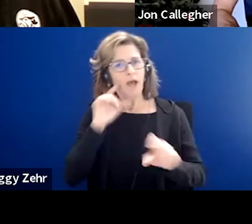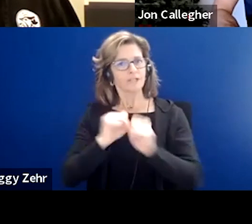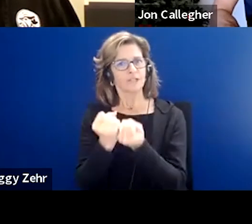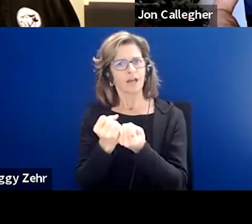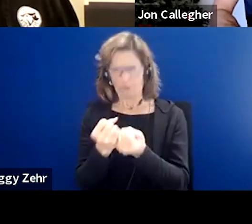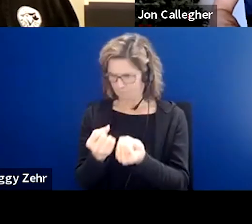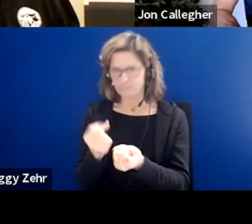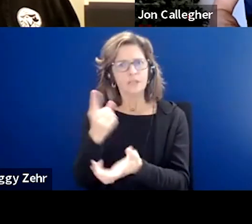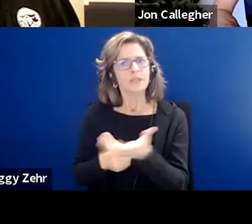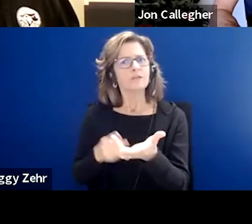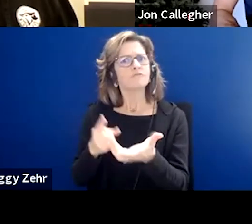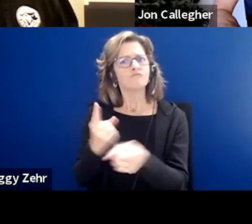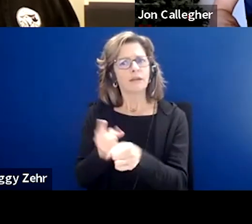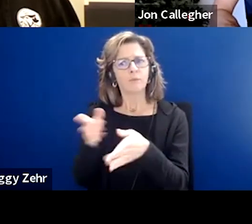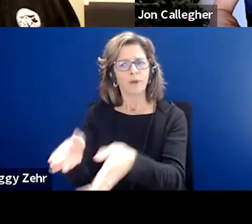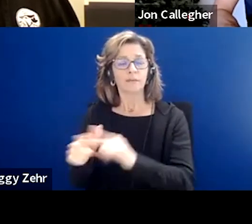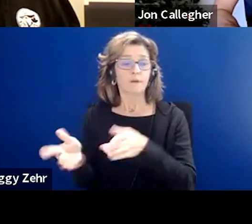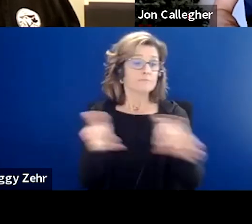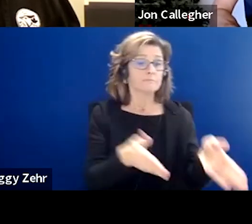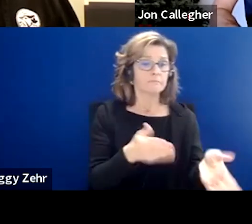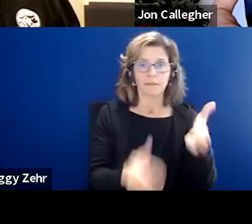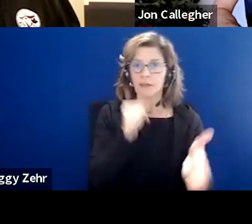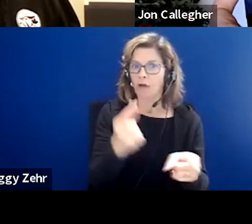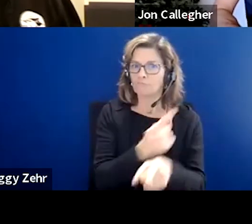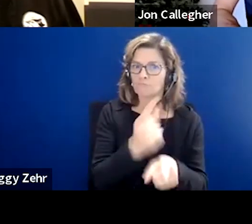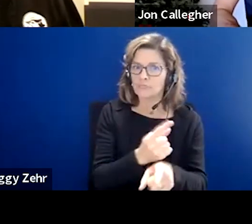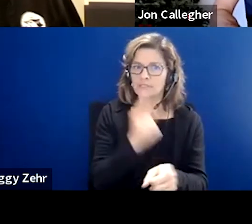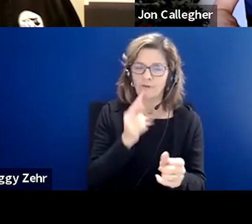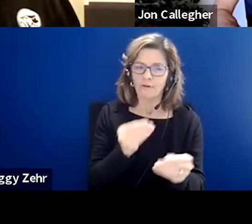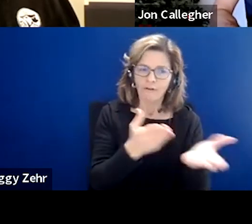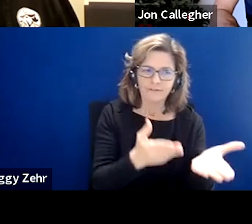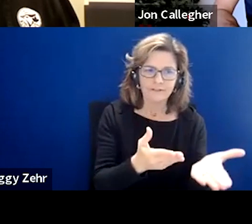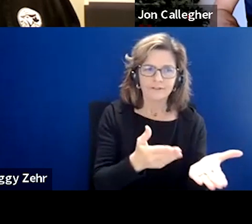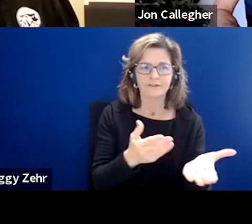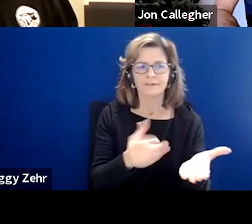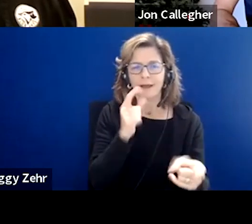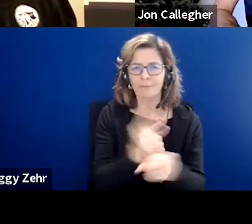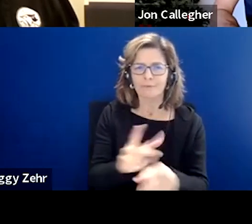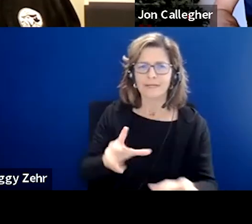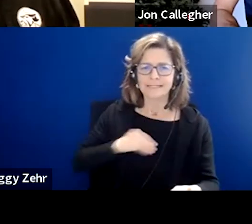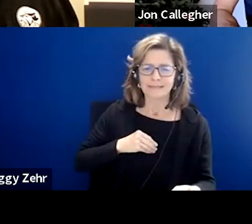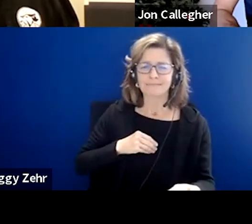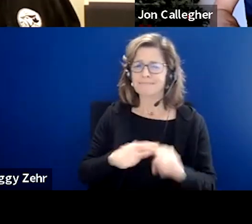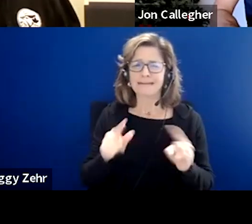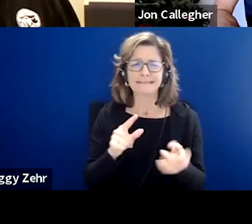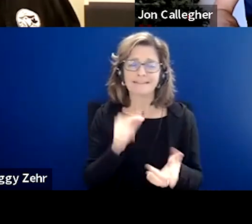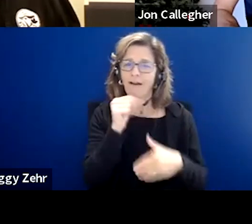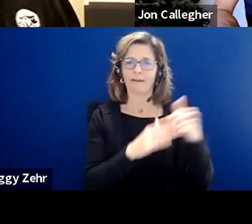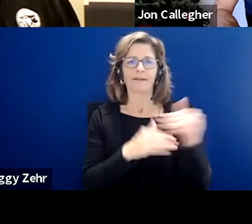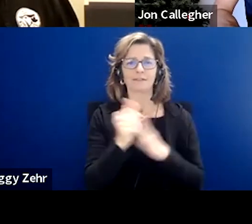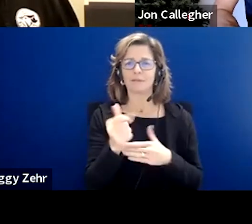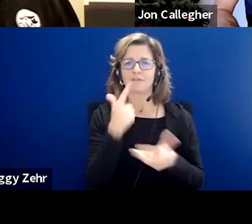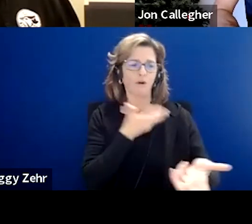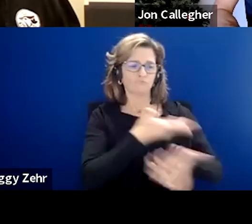it is. And there's much less comfort in that level of collegiality.